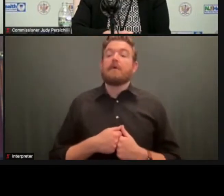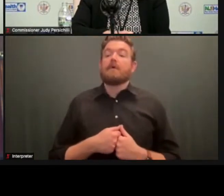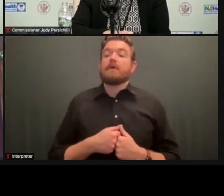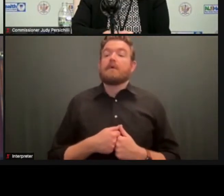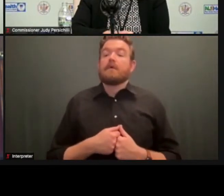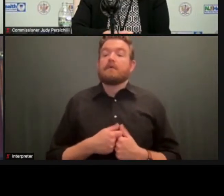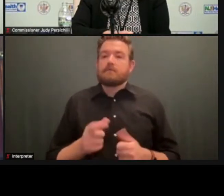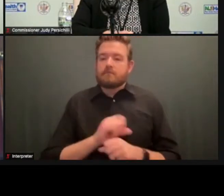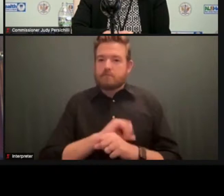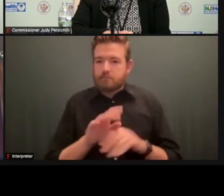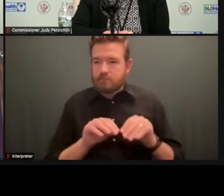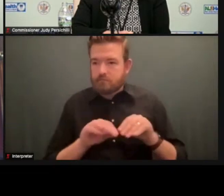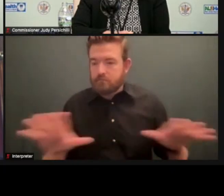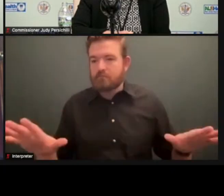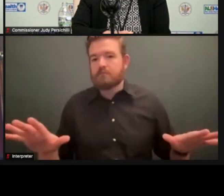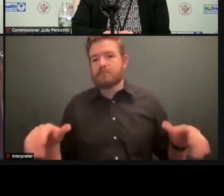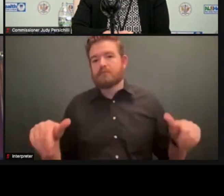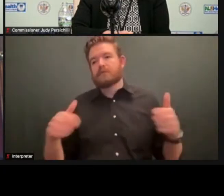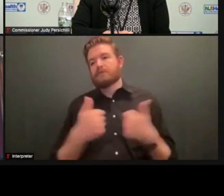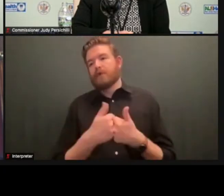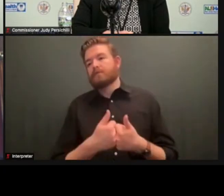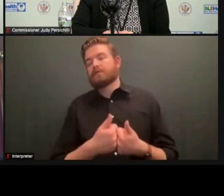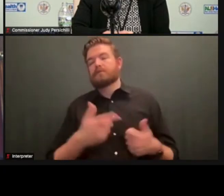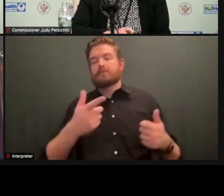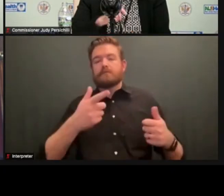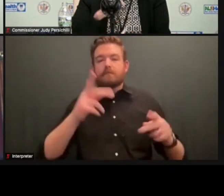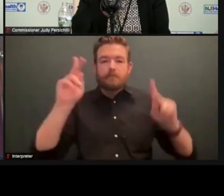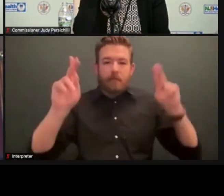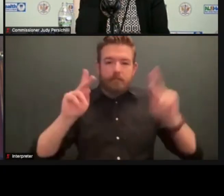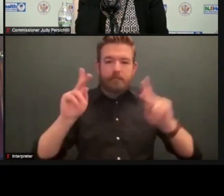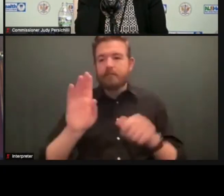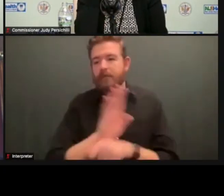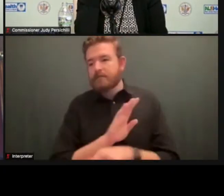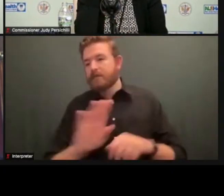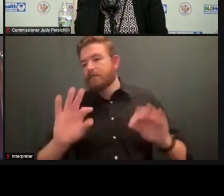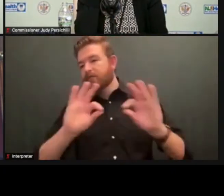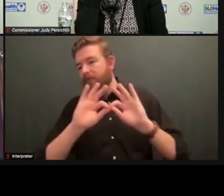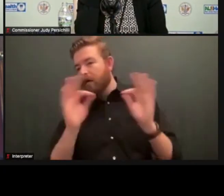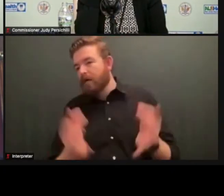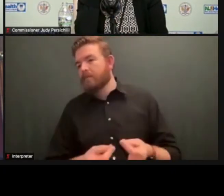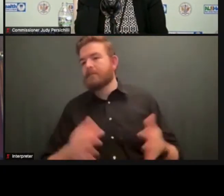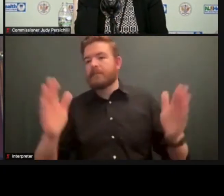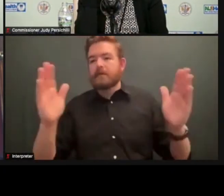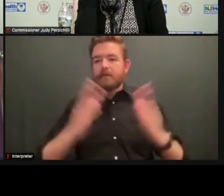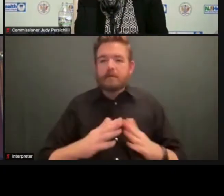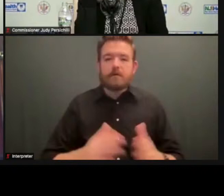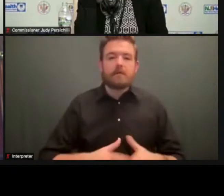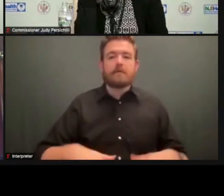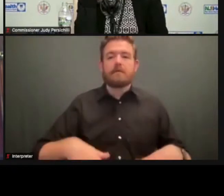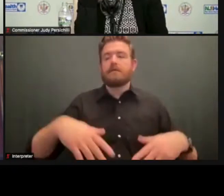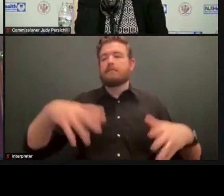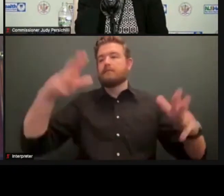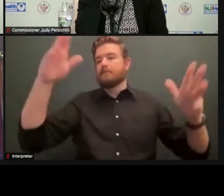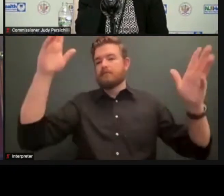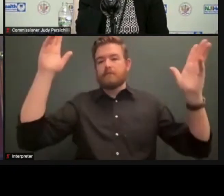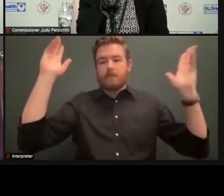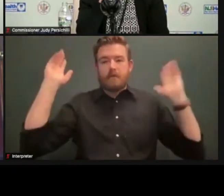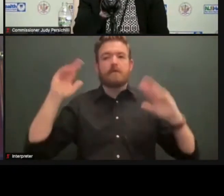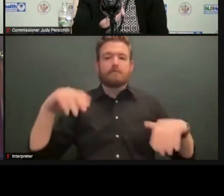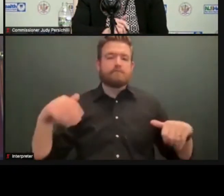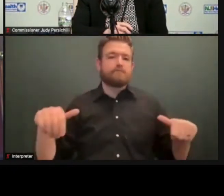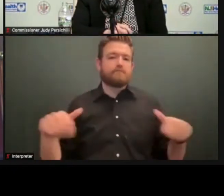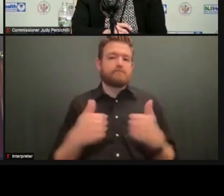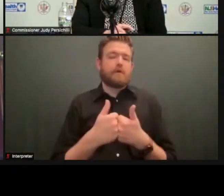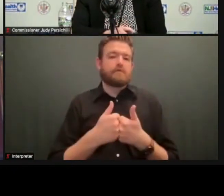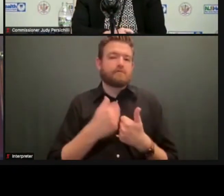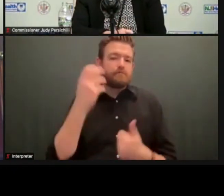businesses, municipalities, particularly students with college loans, I think it has